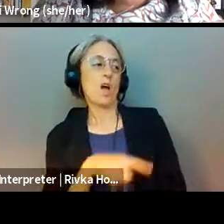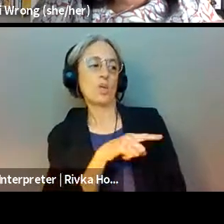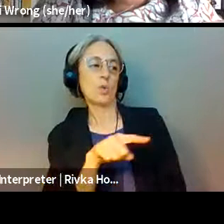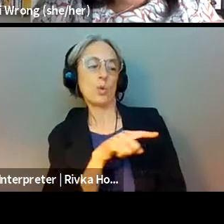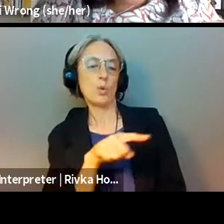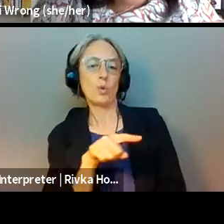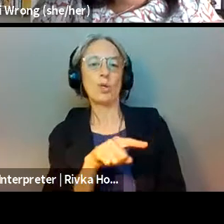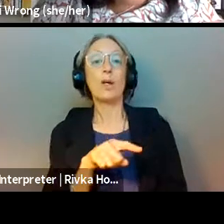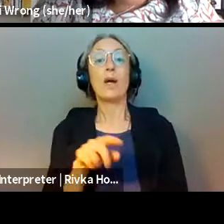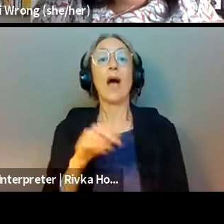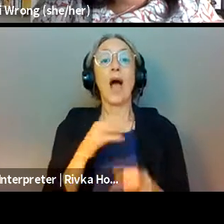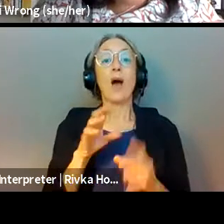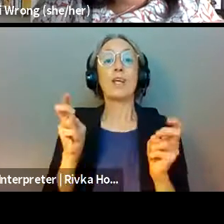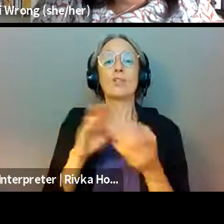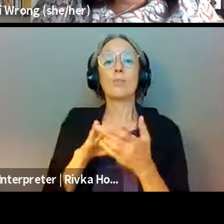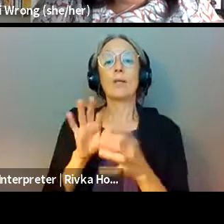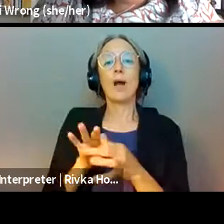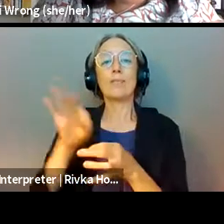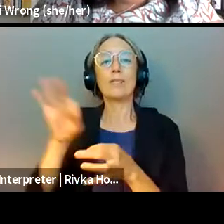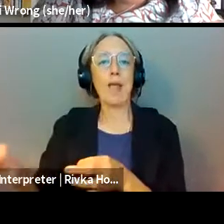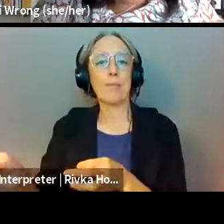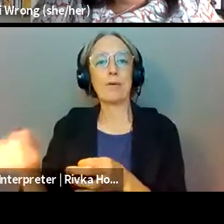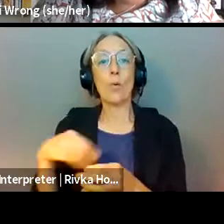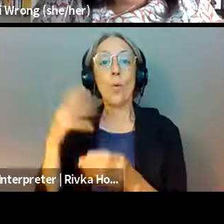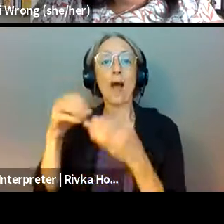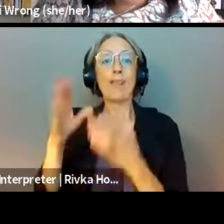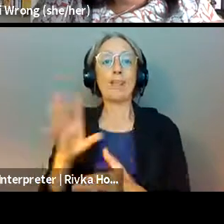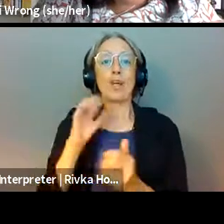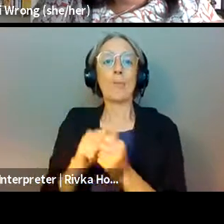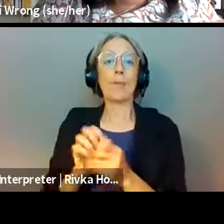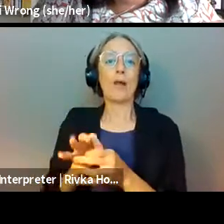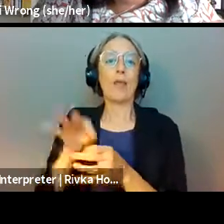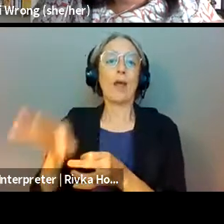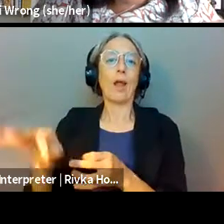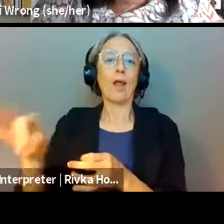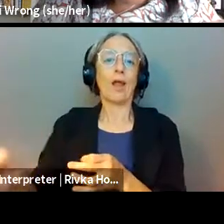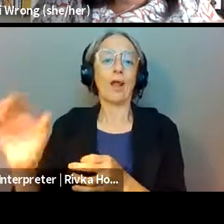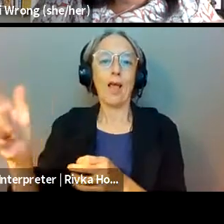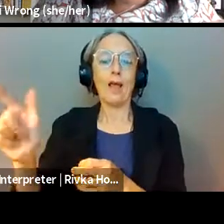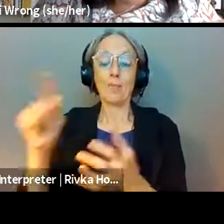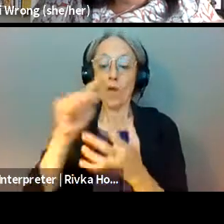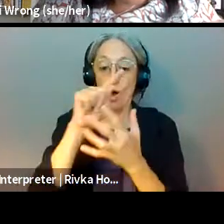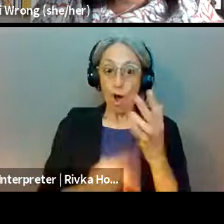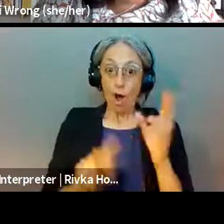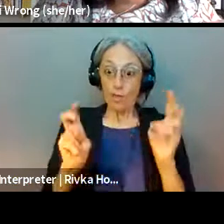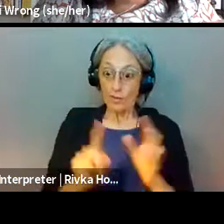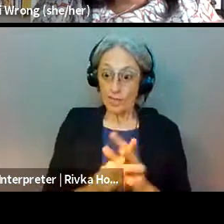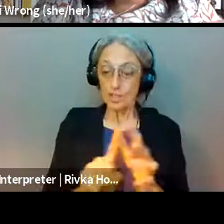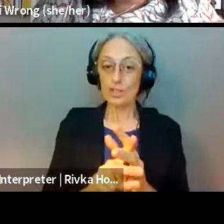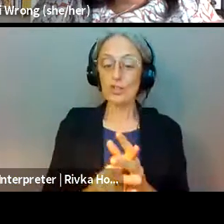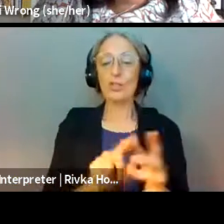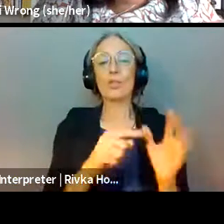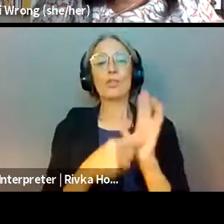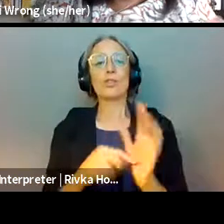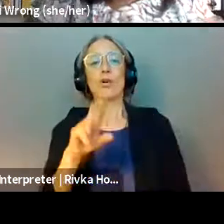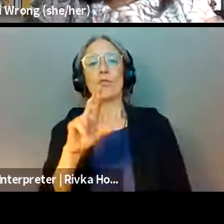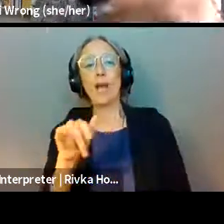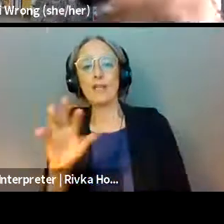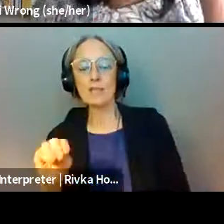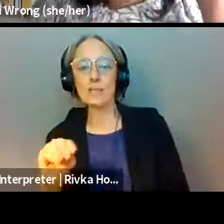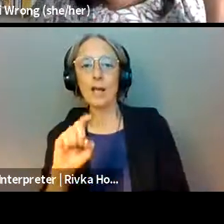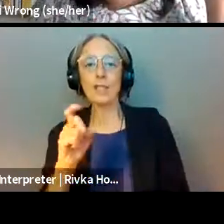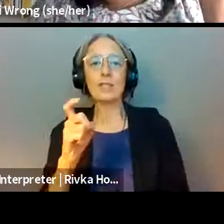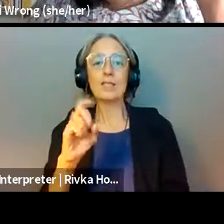for another day. All of these examples are a reflection of the racism and xenophobia that is pervasive within